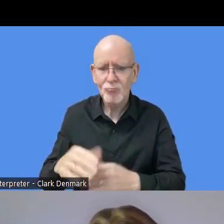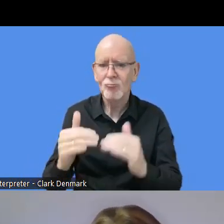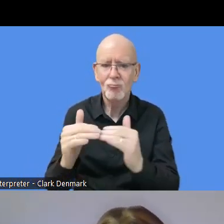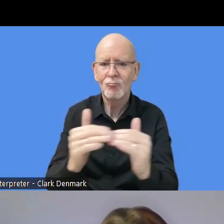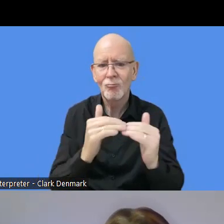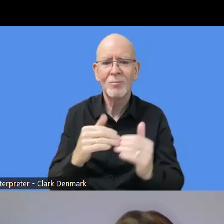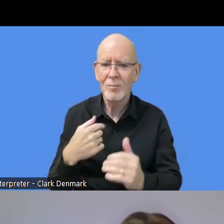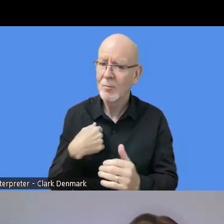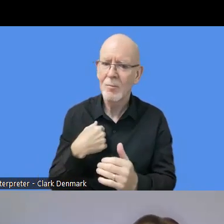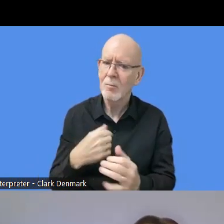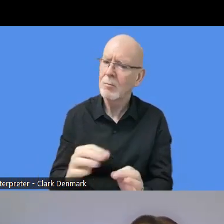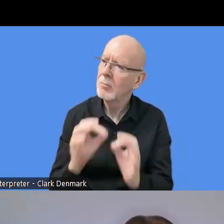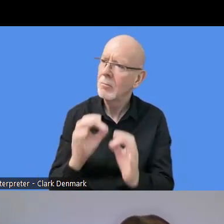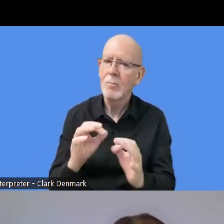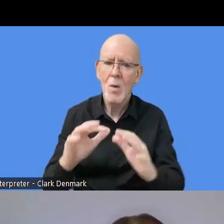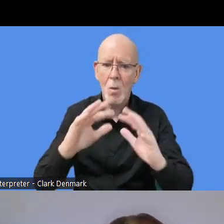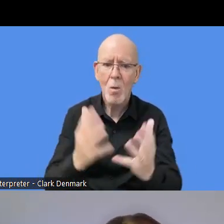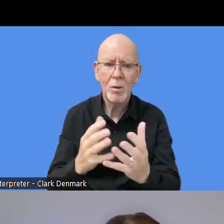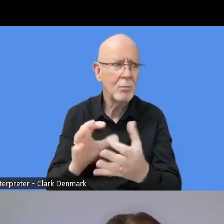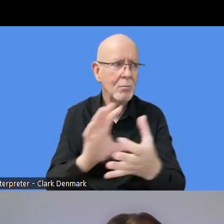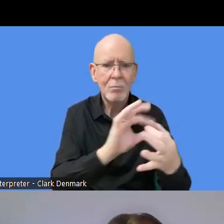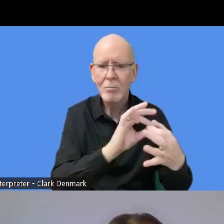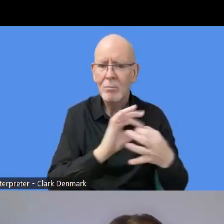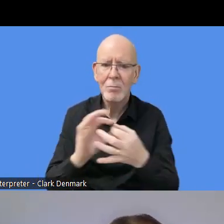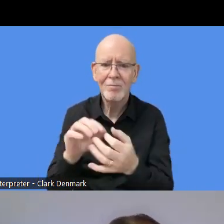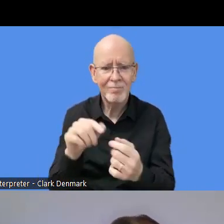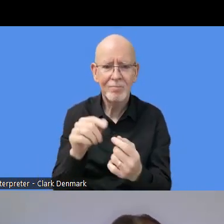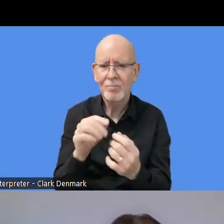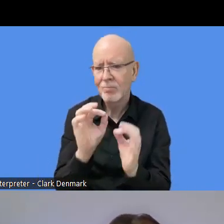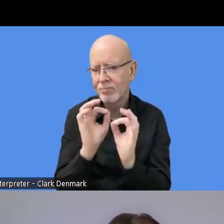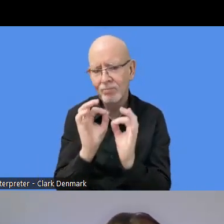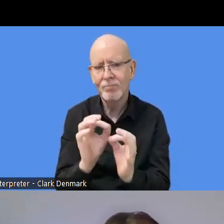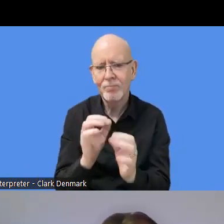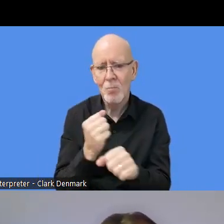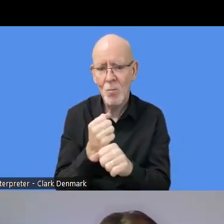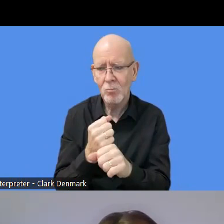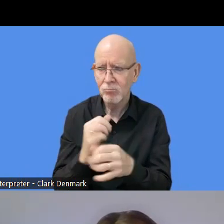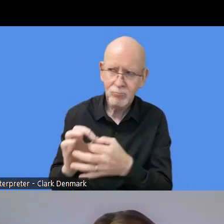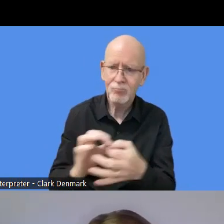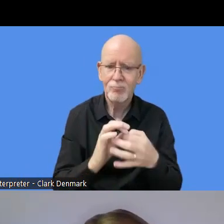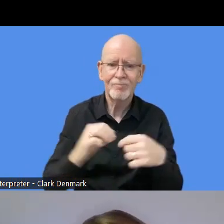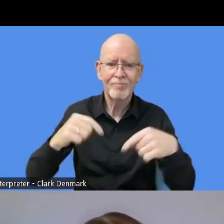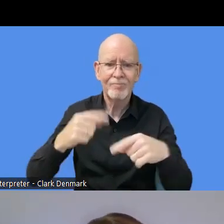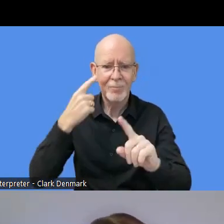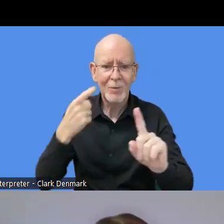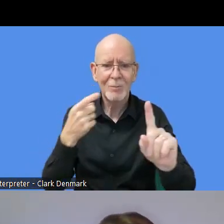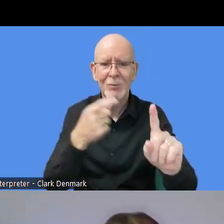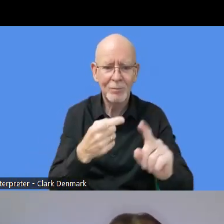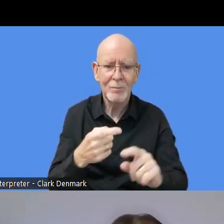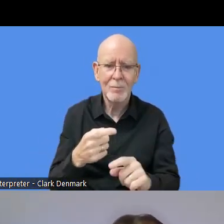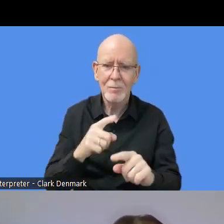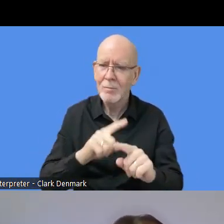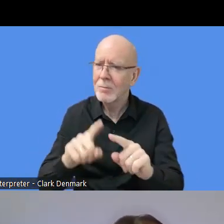cross-sectoral network that consists of United Nations agencies, many international NGOs and networks,